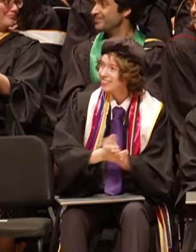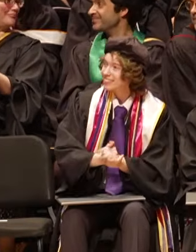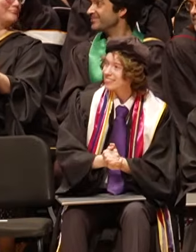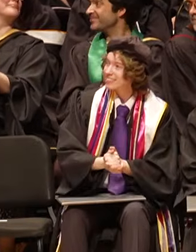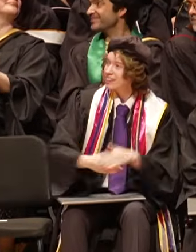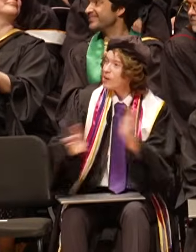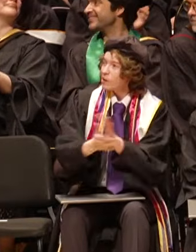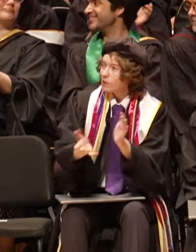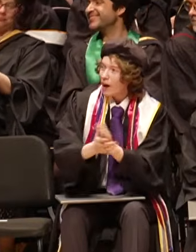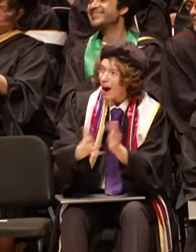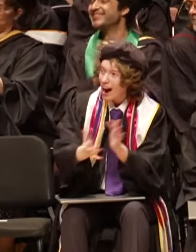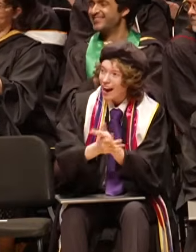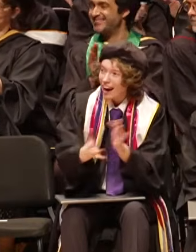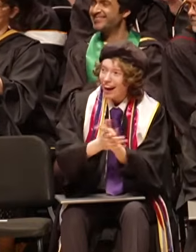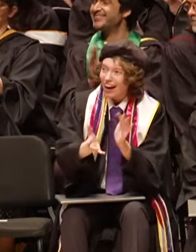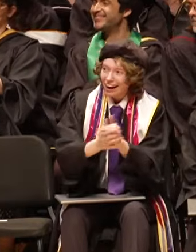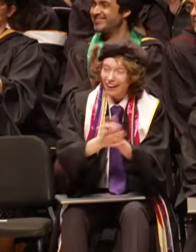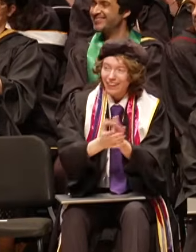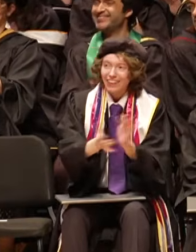Chloe Lee, cum laude.